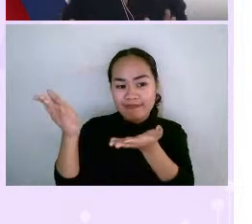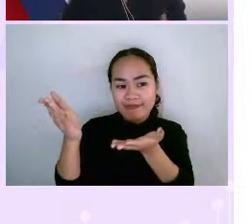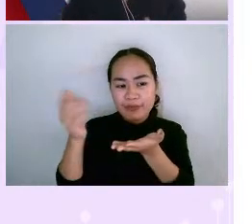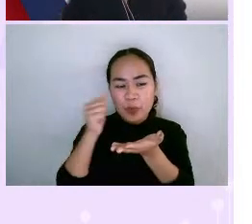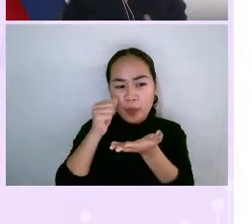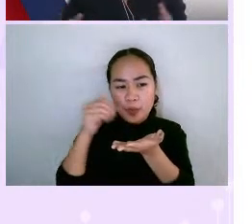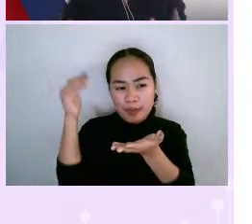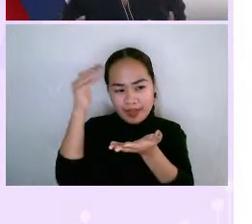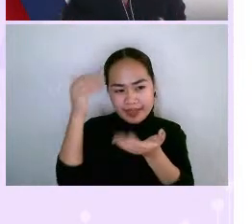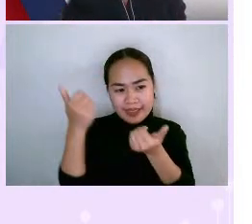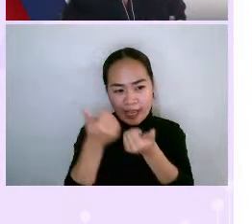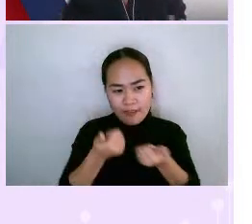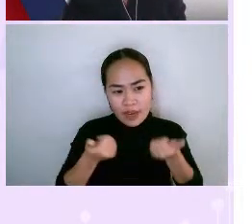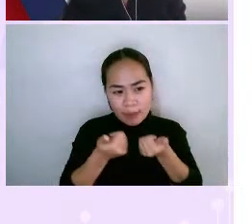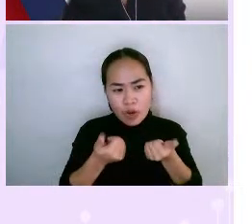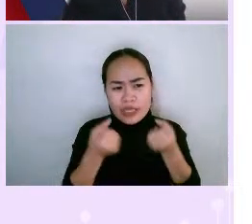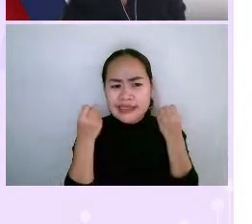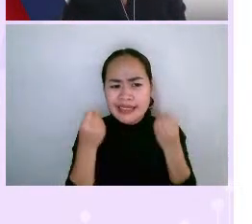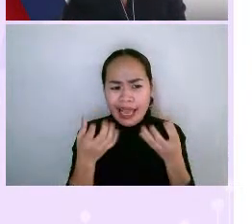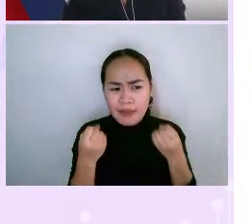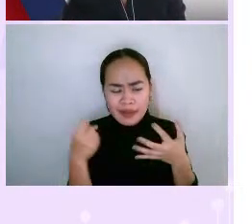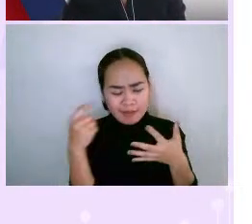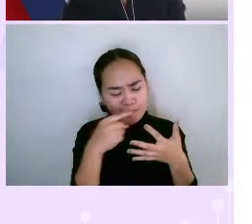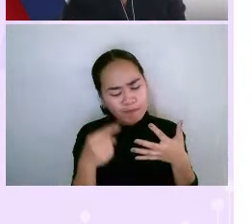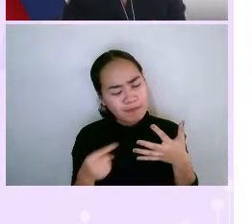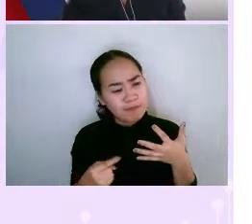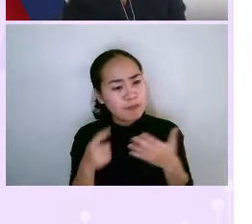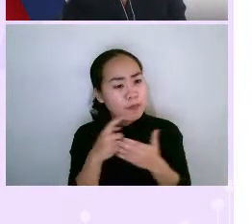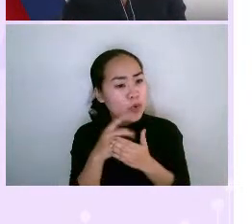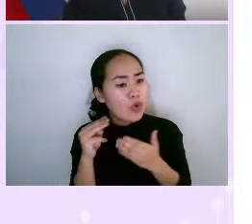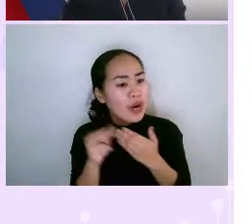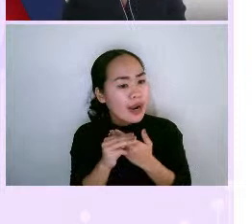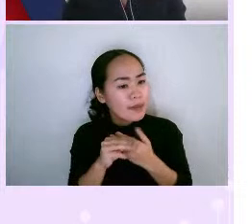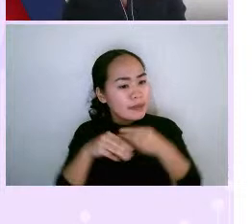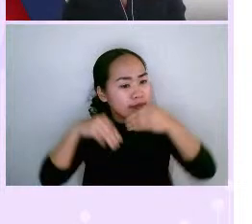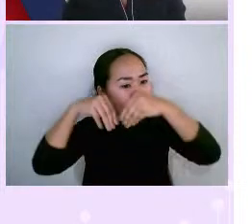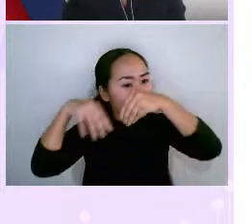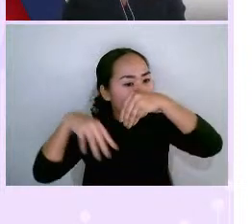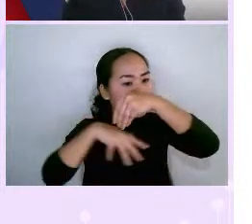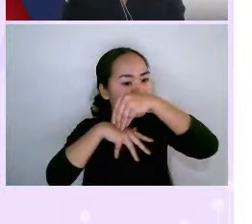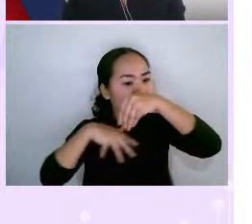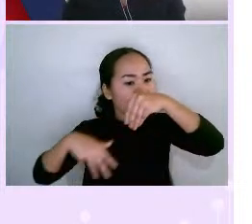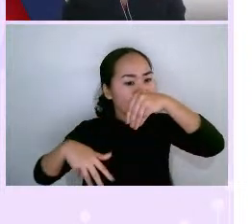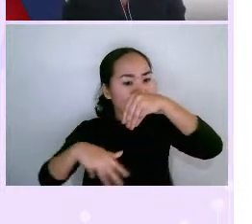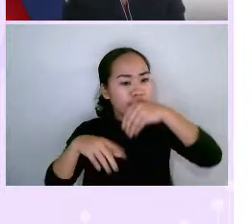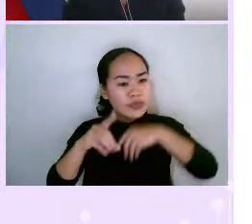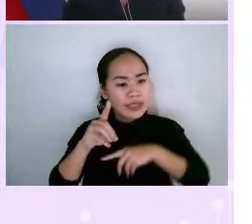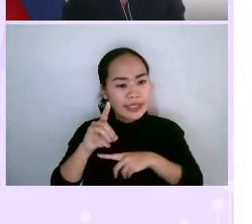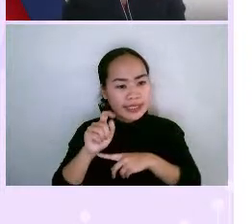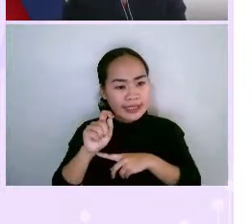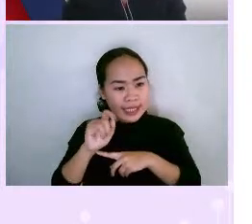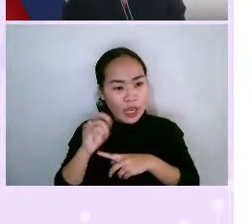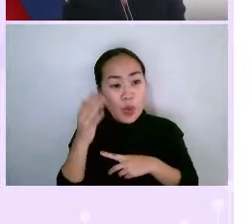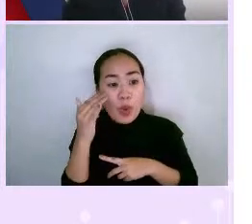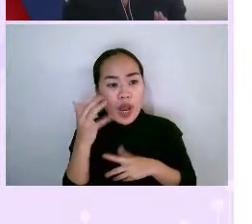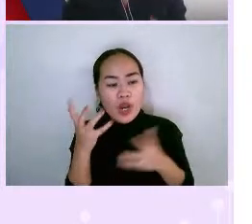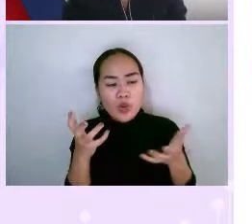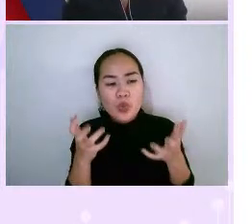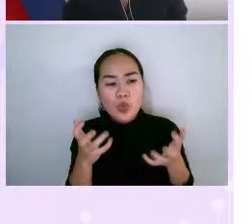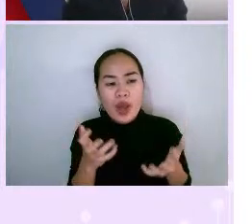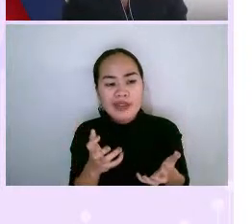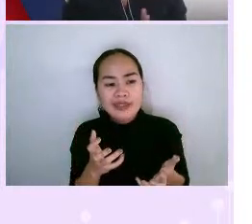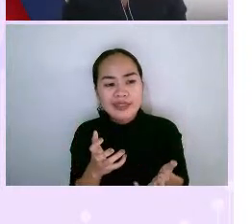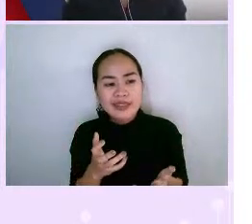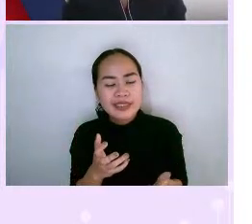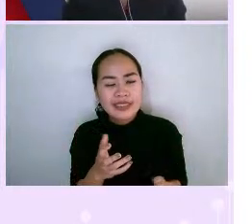mga programa ay marami under DTI because we want to champion business and empower consumers. We don't